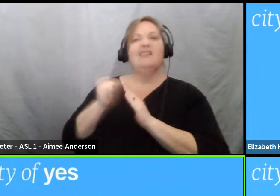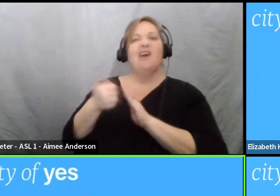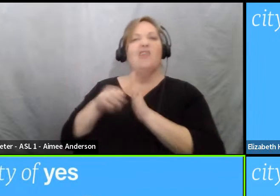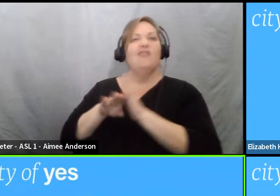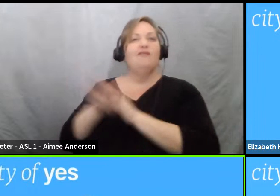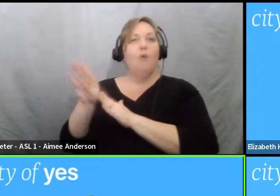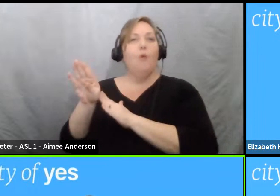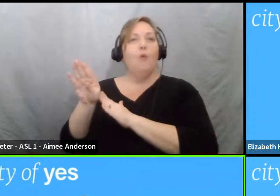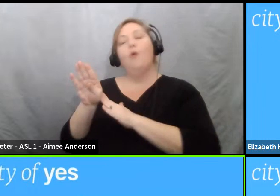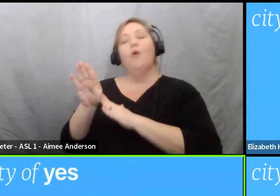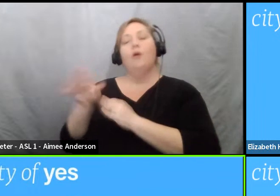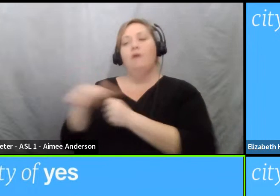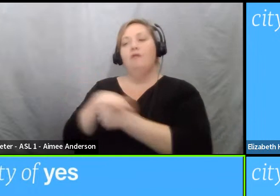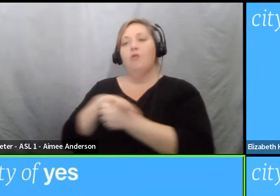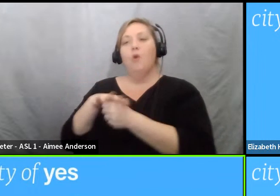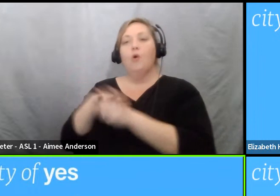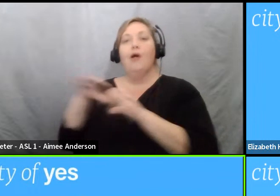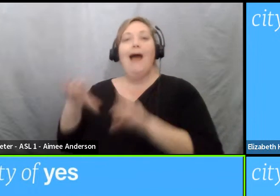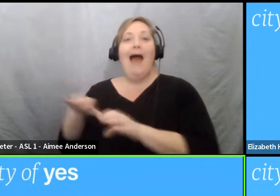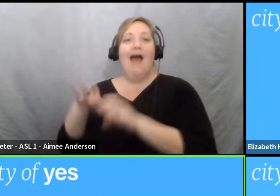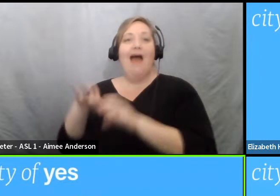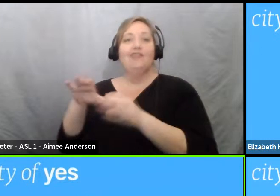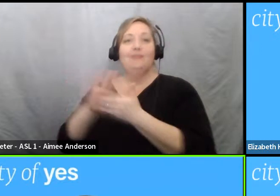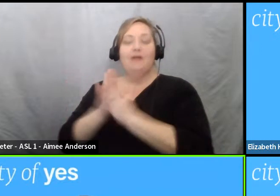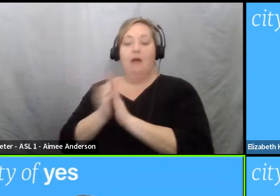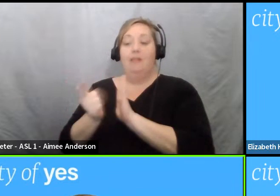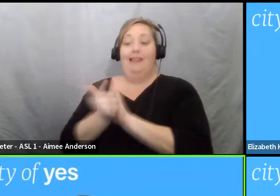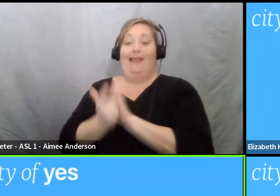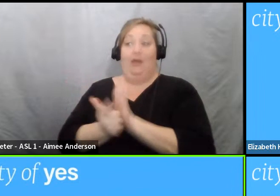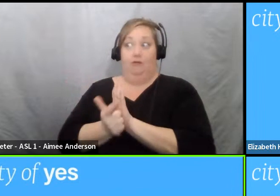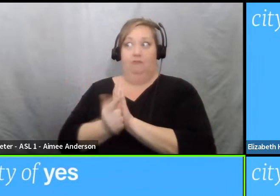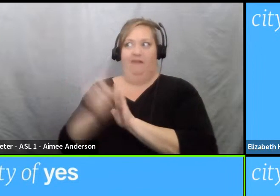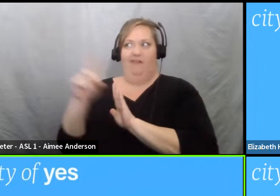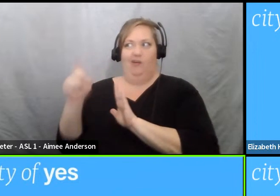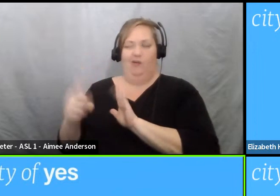local actions to legalize, if that's what your question was